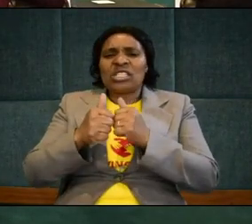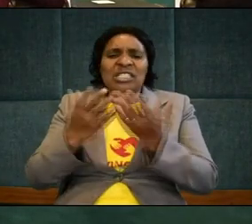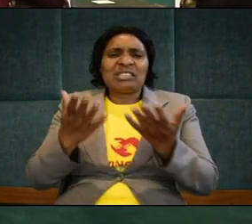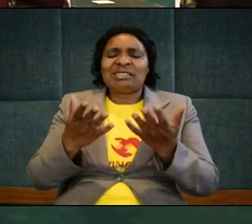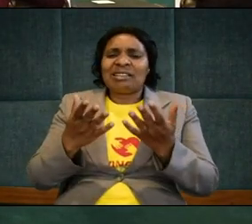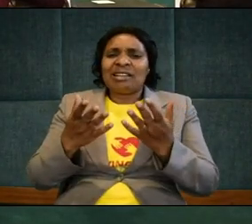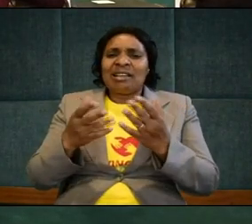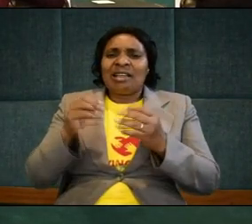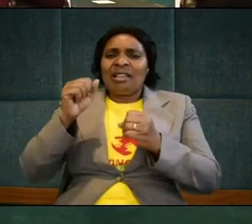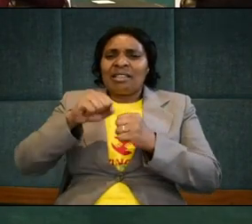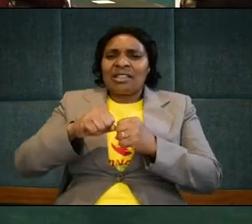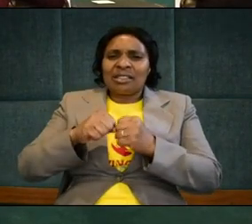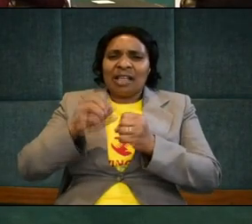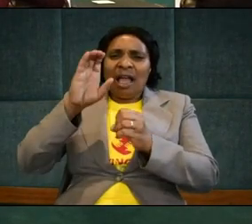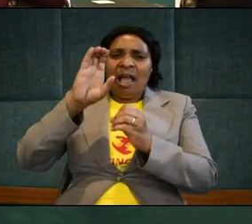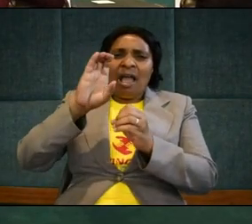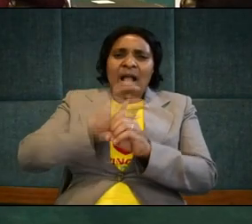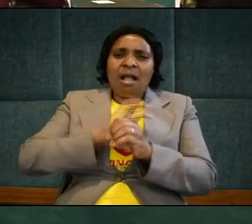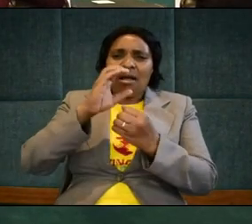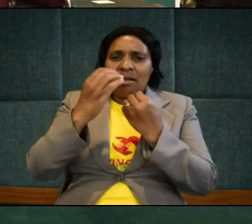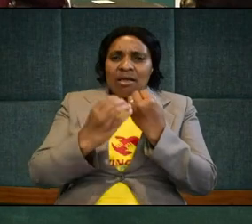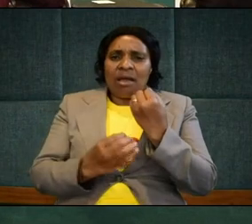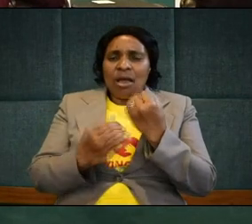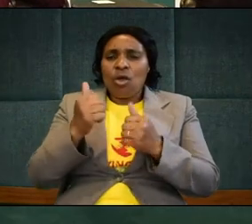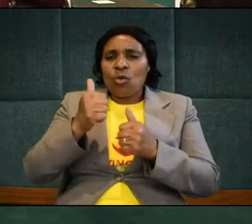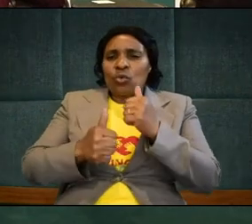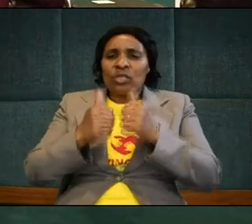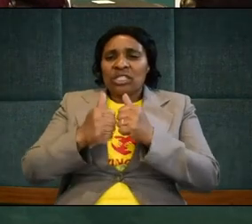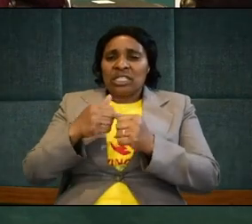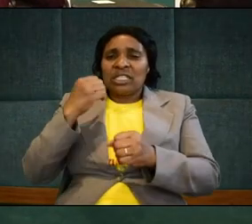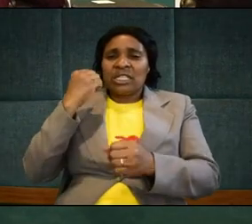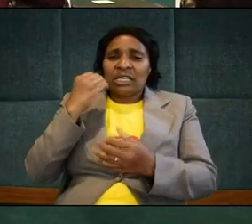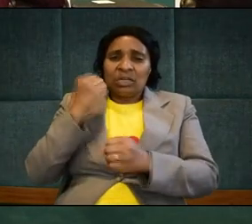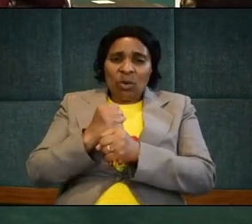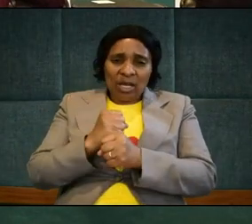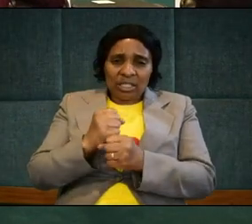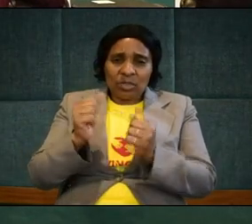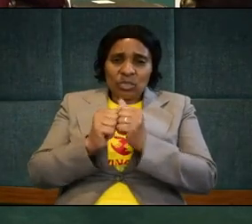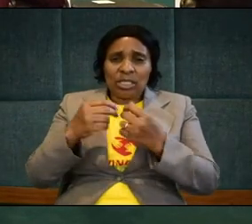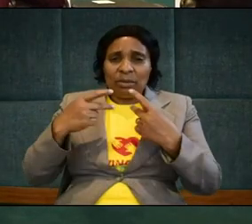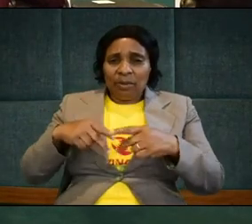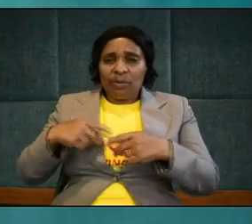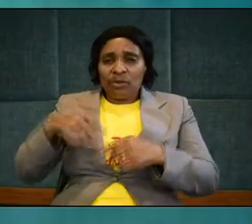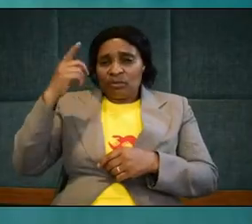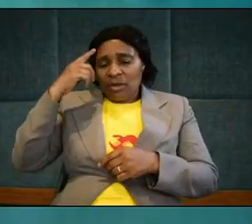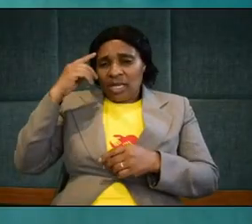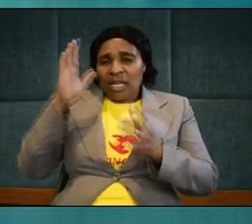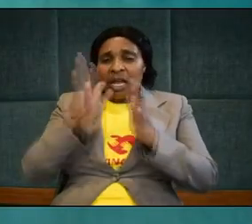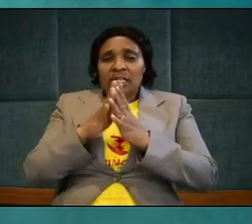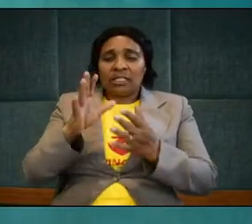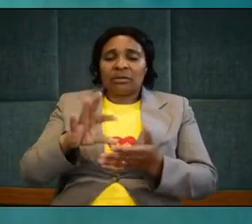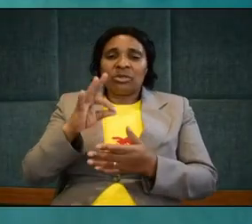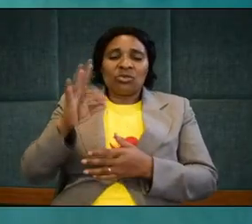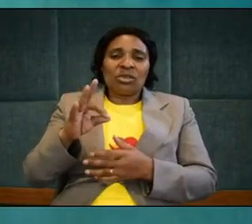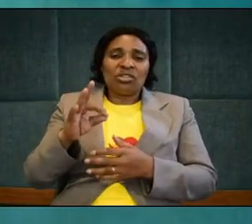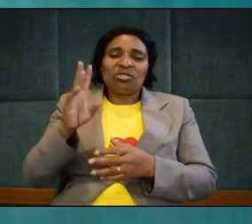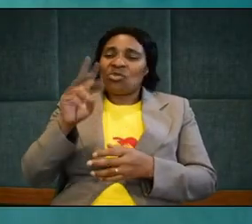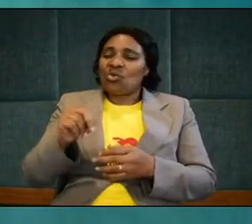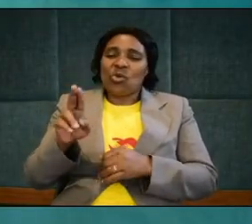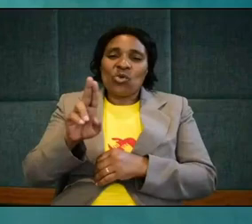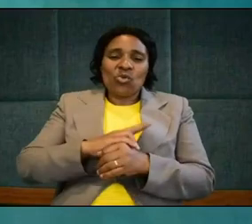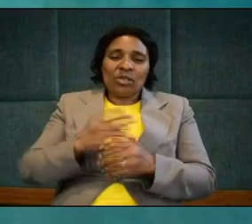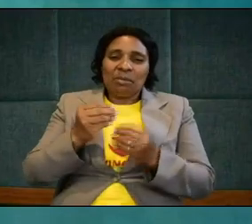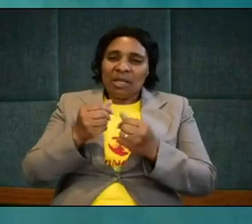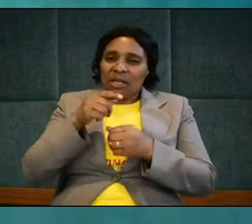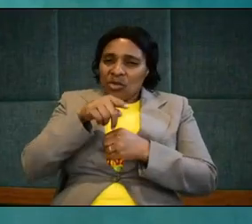lot of trust, because you are dealing with people's minds, their spirituality. Since, as I see it, there is no use for your